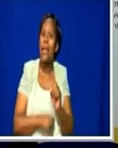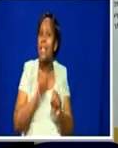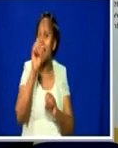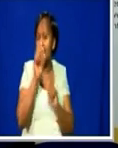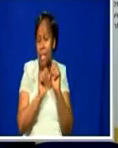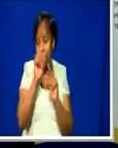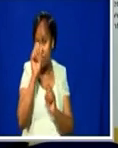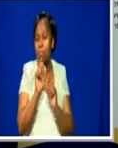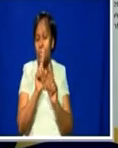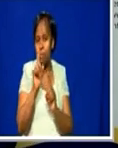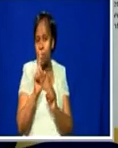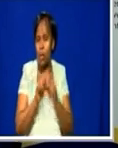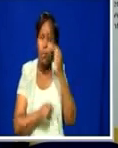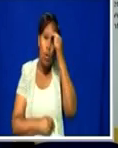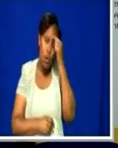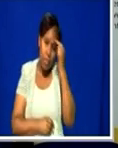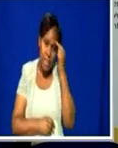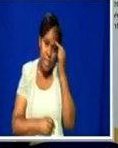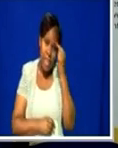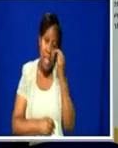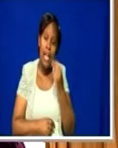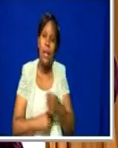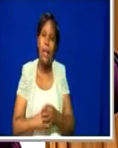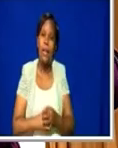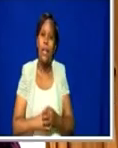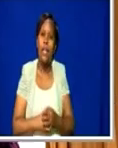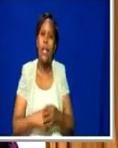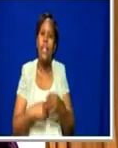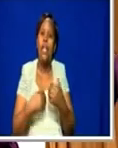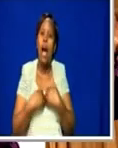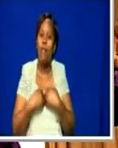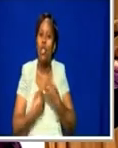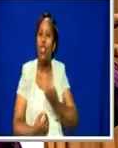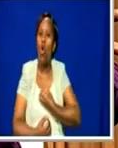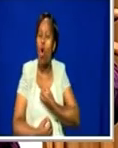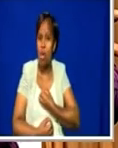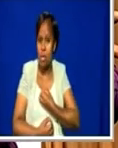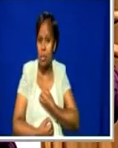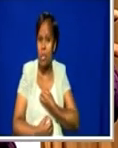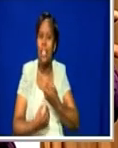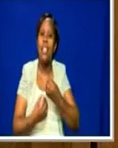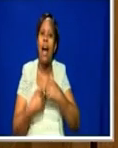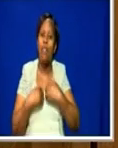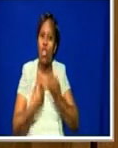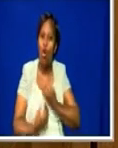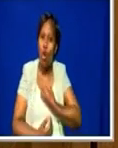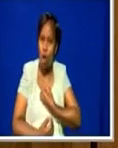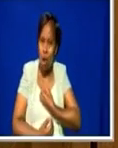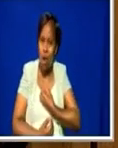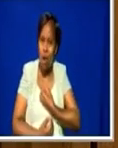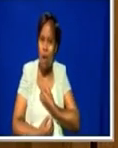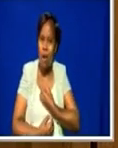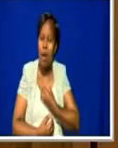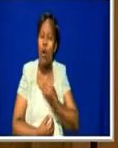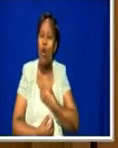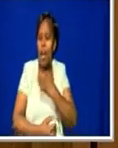Yes, It remains it is as a the star star. because you said it brings out. Yes, it has its own. It is burning up,